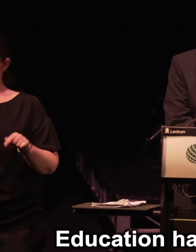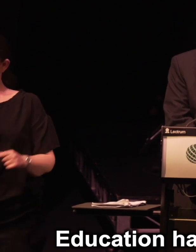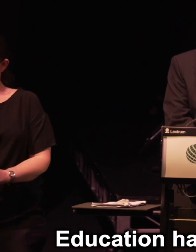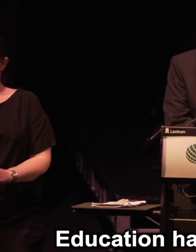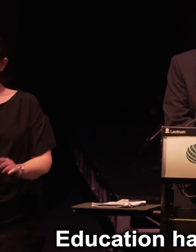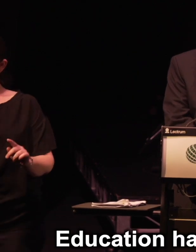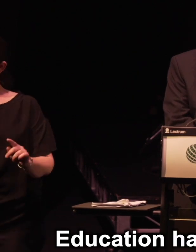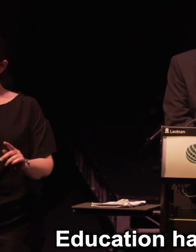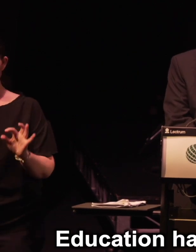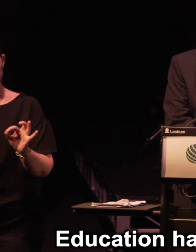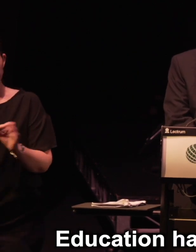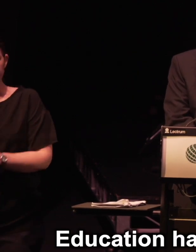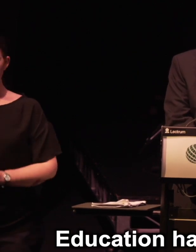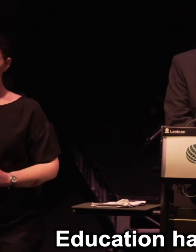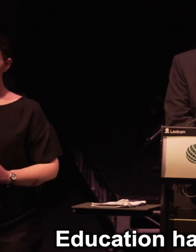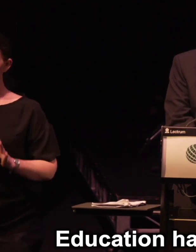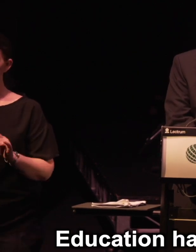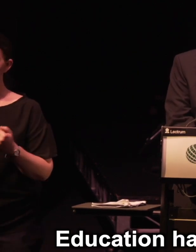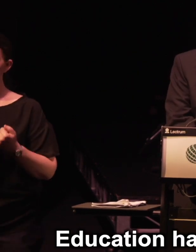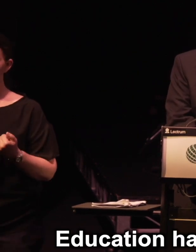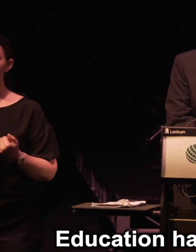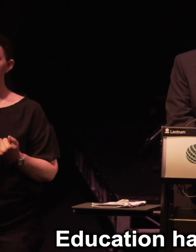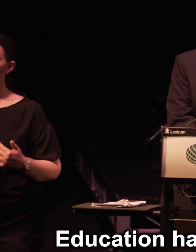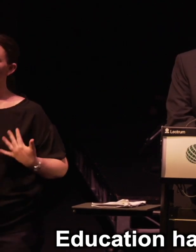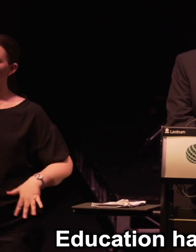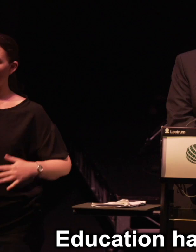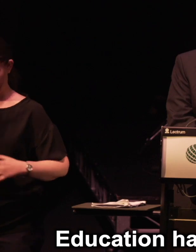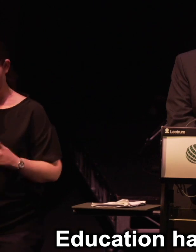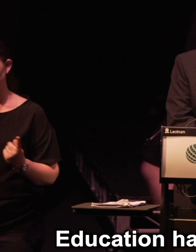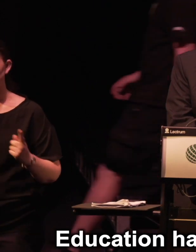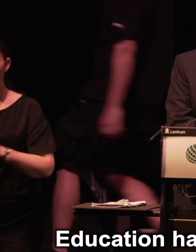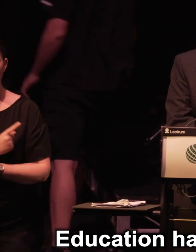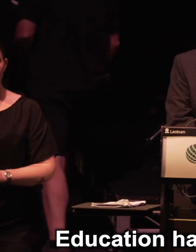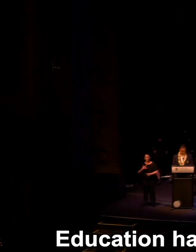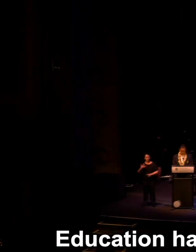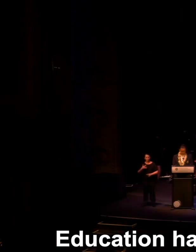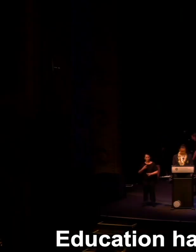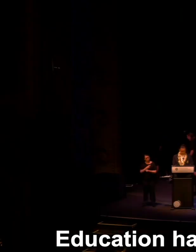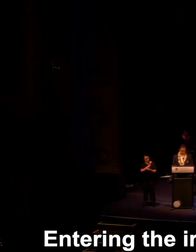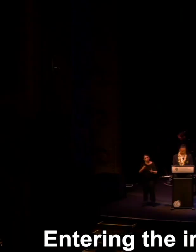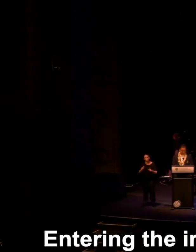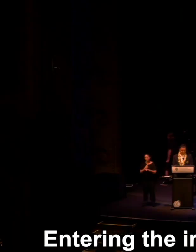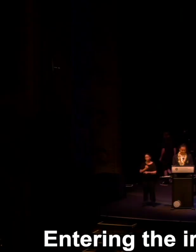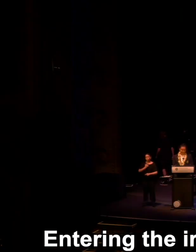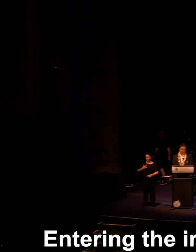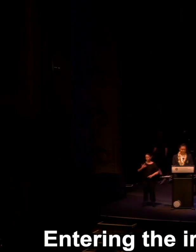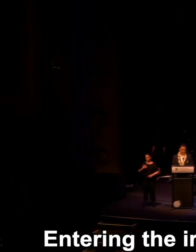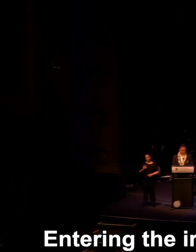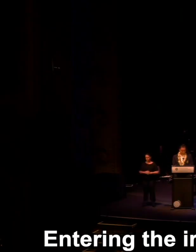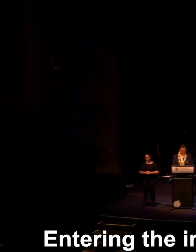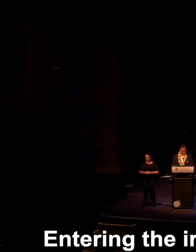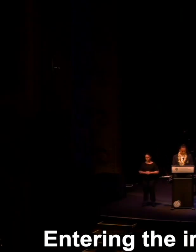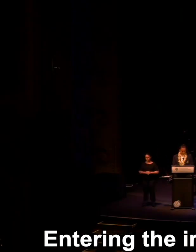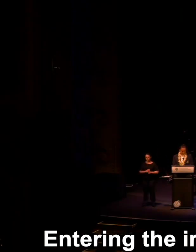Education has the power to change lives, and IGS, I can wholeheartedly say that you have changed mine. Entering the Iron Gates in